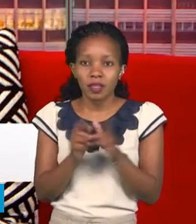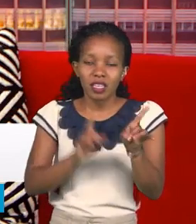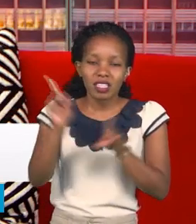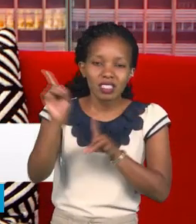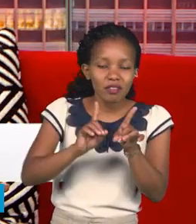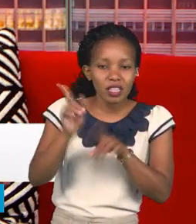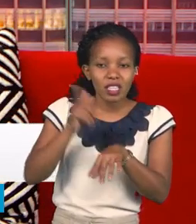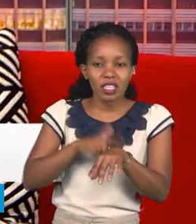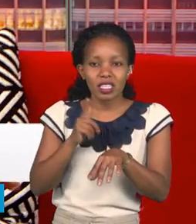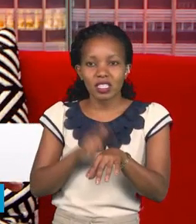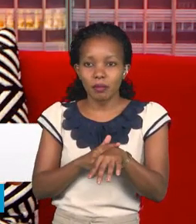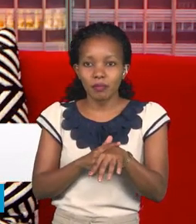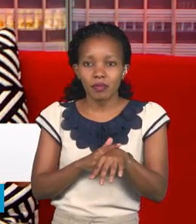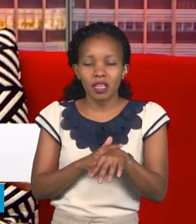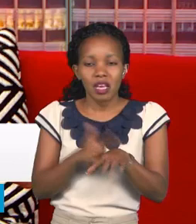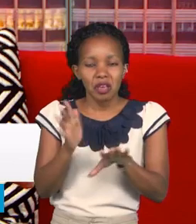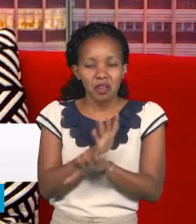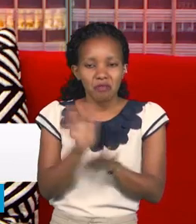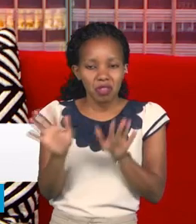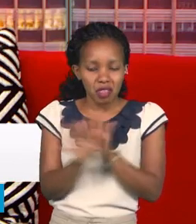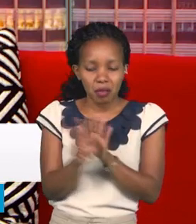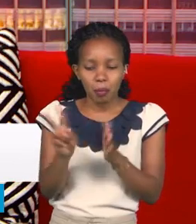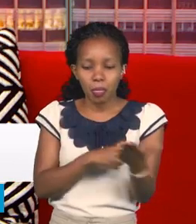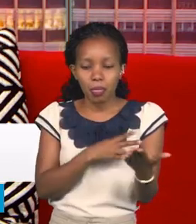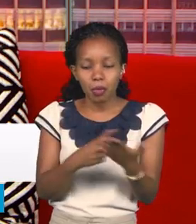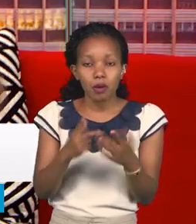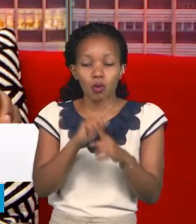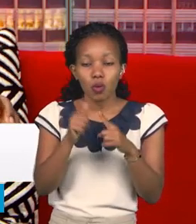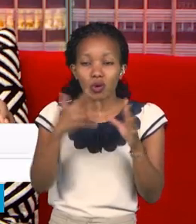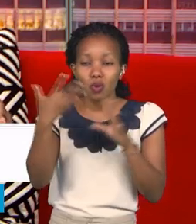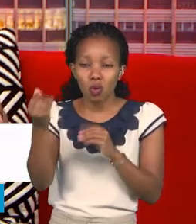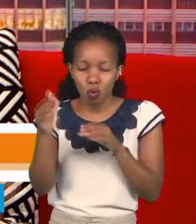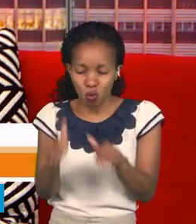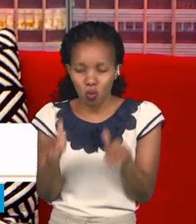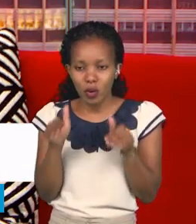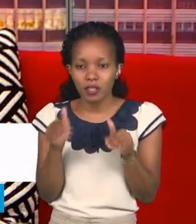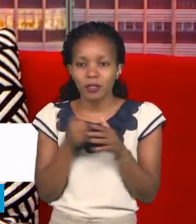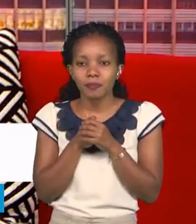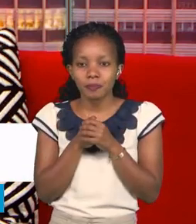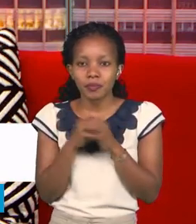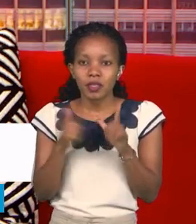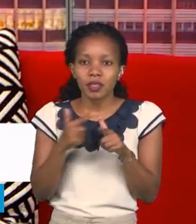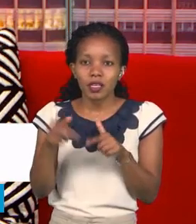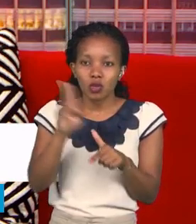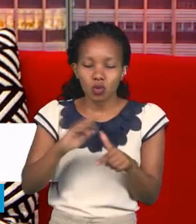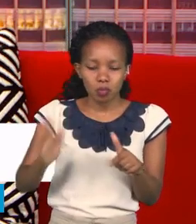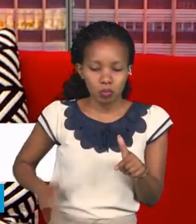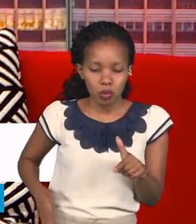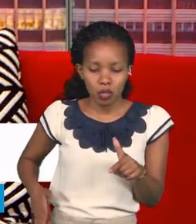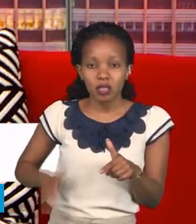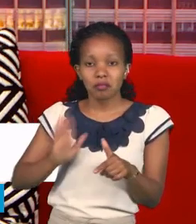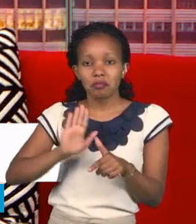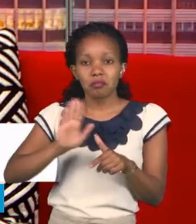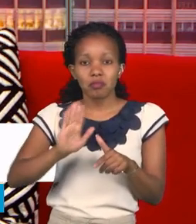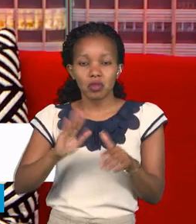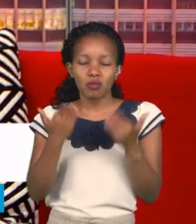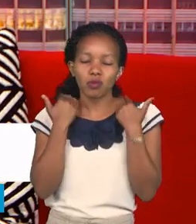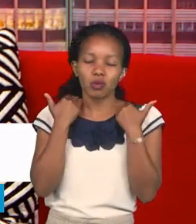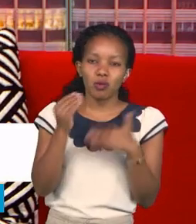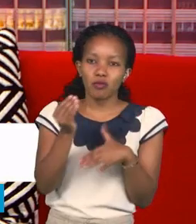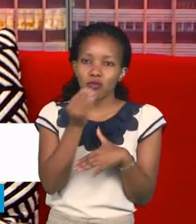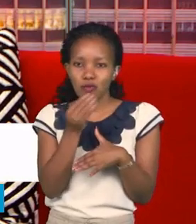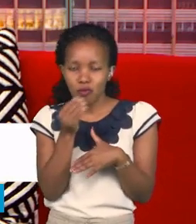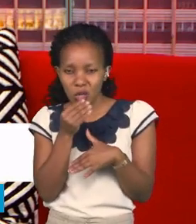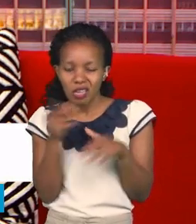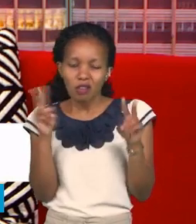like the time, and everything will go in vain. Wow. Right? Wow. So you go there and then you wait. And then you spend from your pocket for the accommodation, for food, for